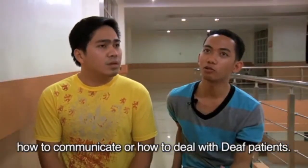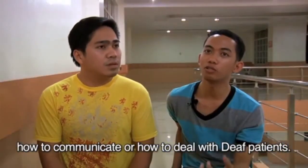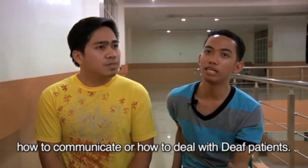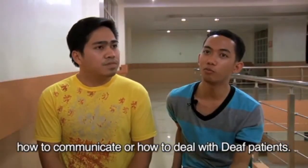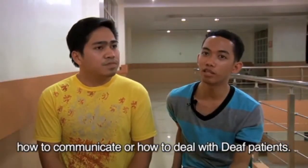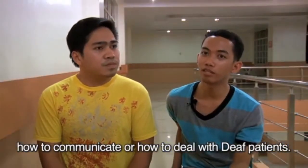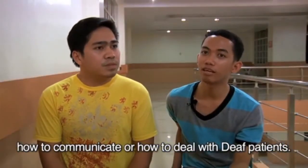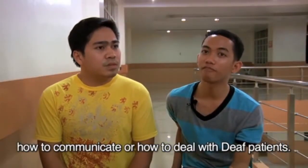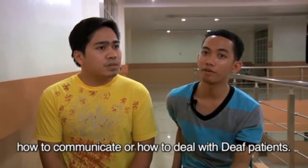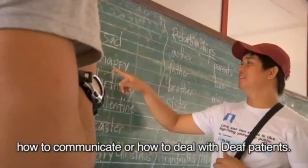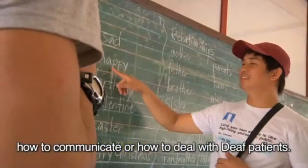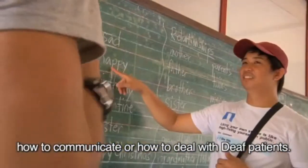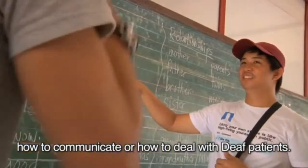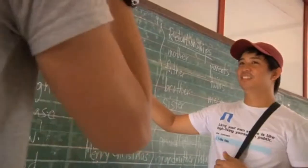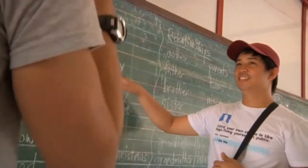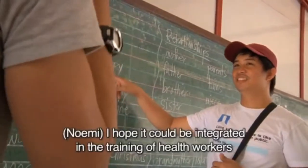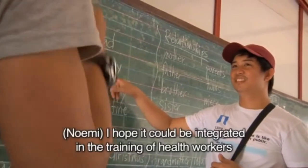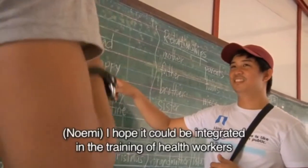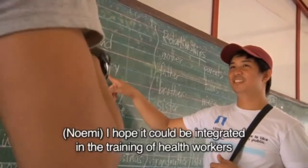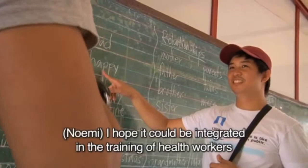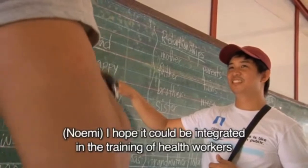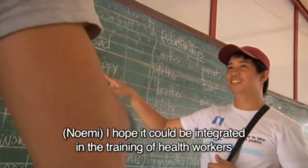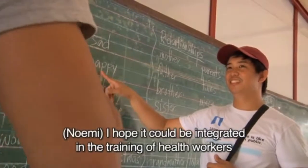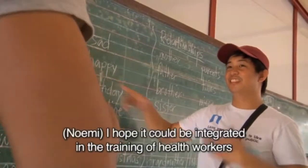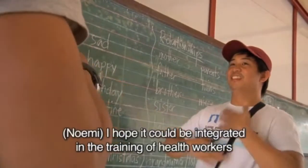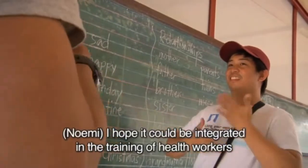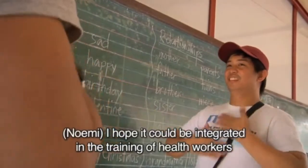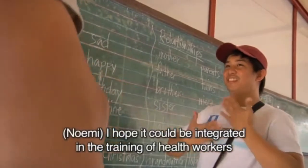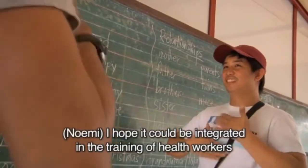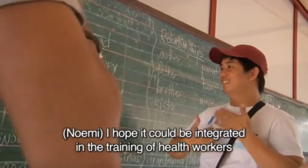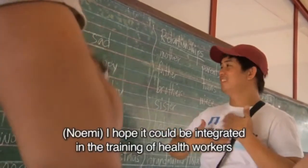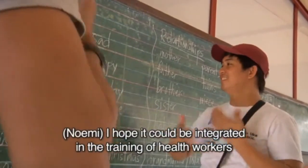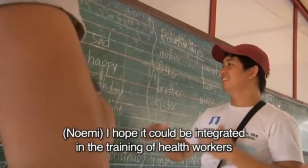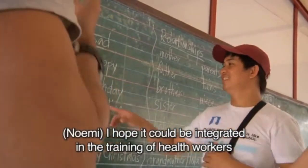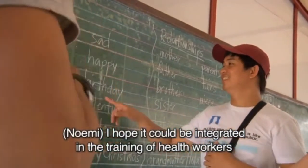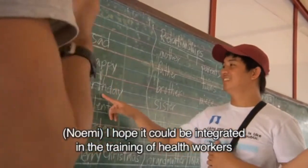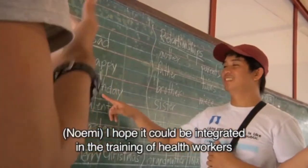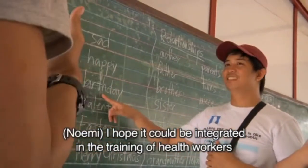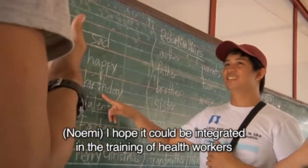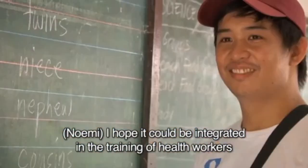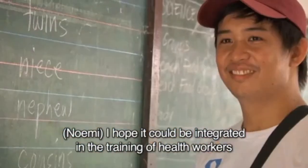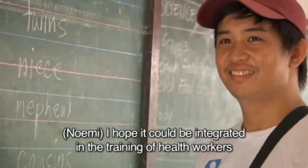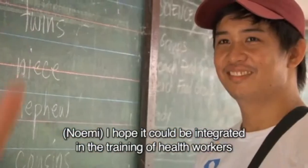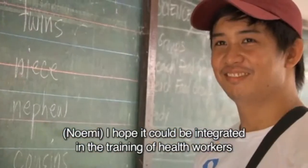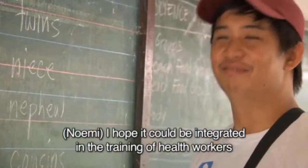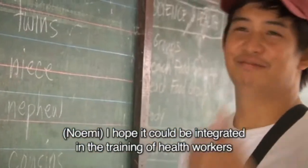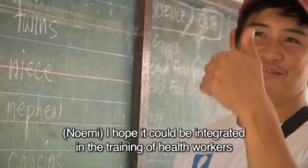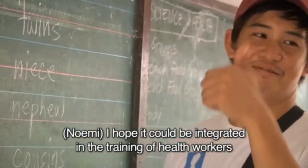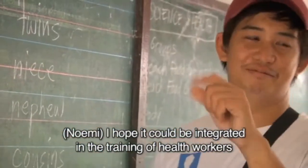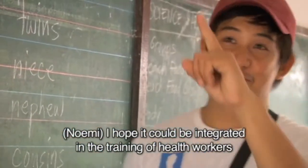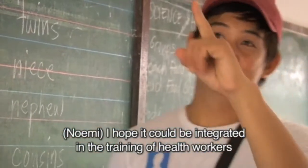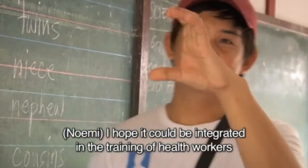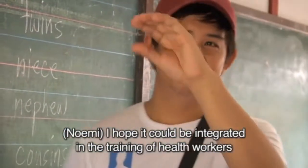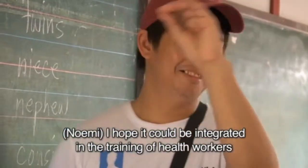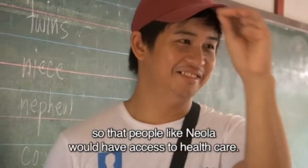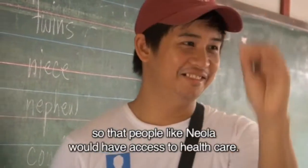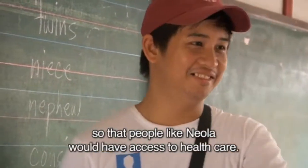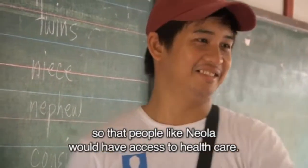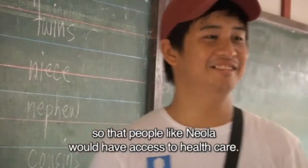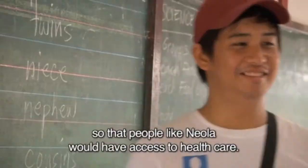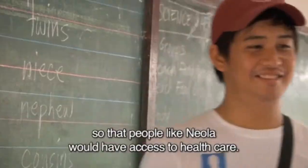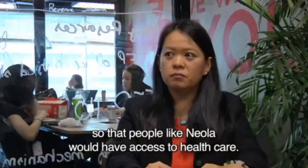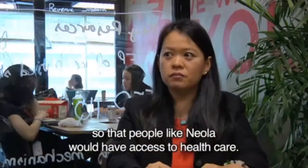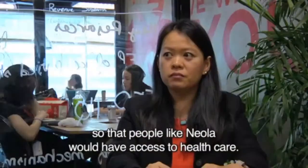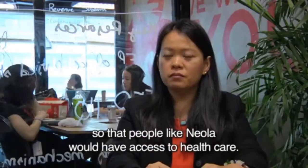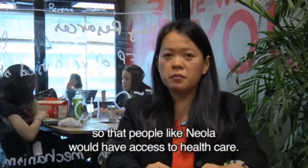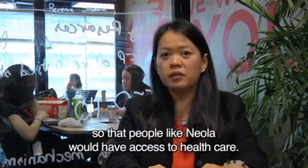or how to deal with deaf patients. I hope it could be integrated in the training of health workers so